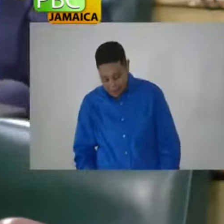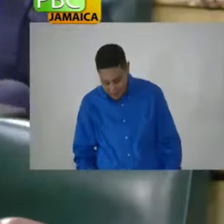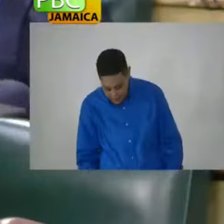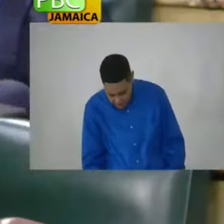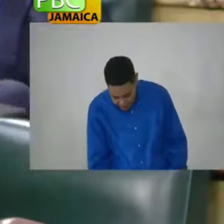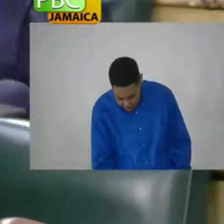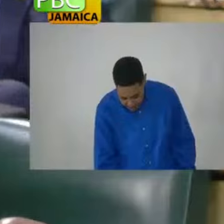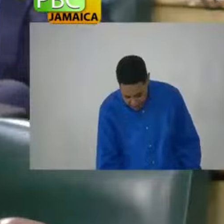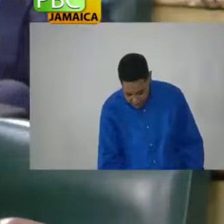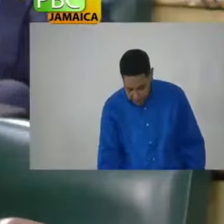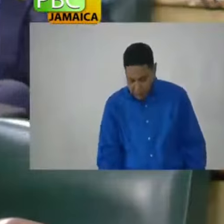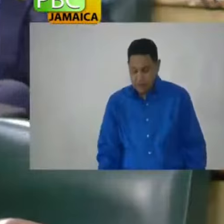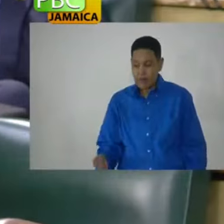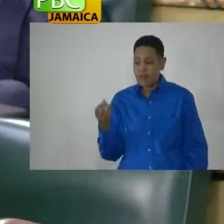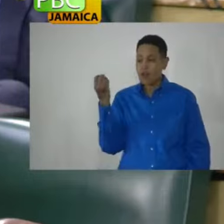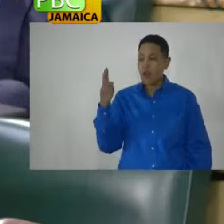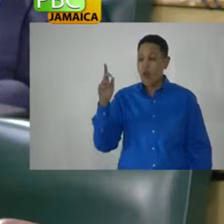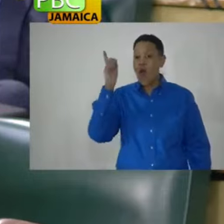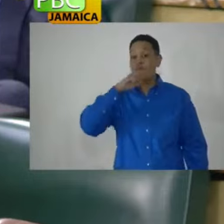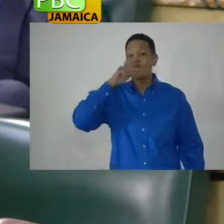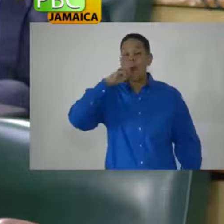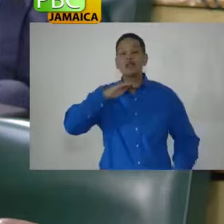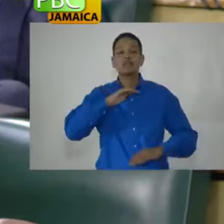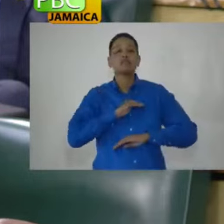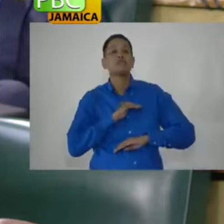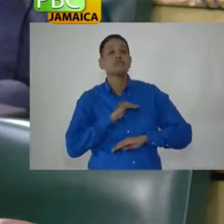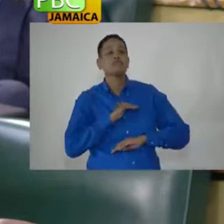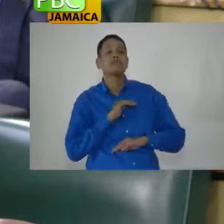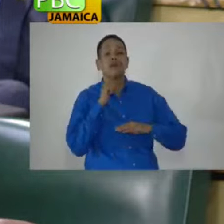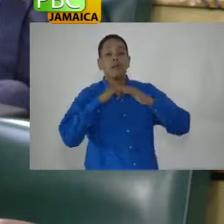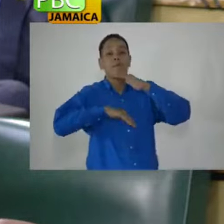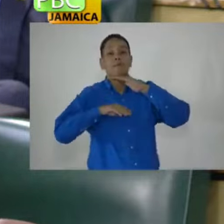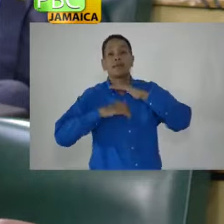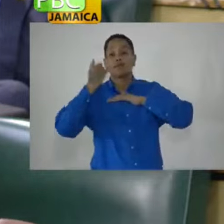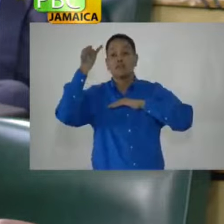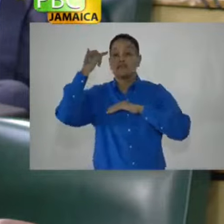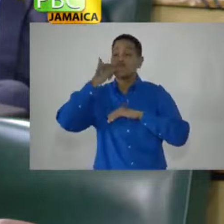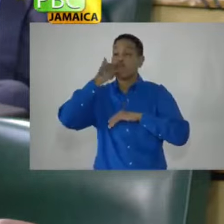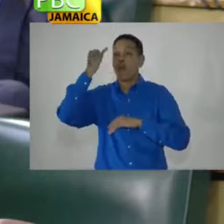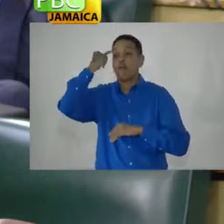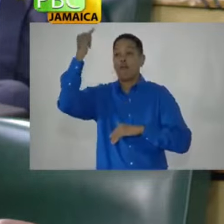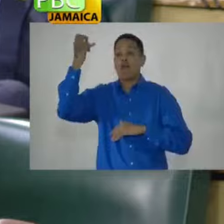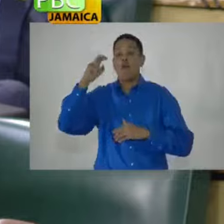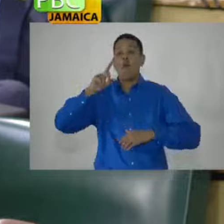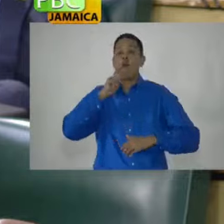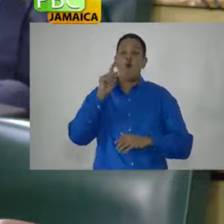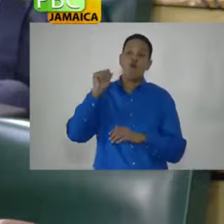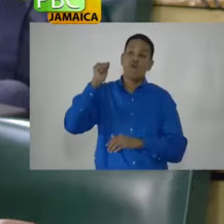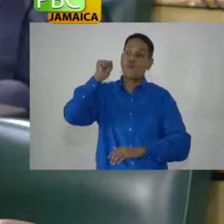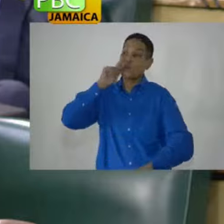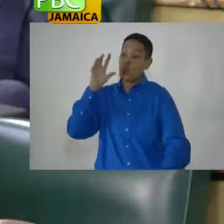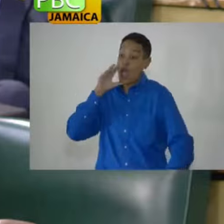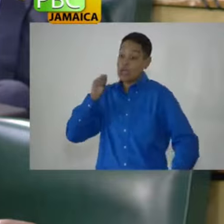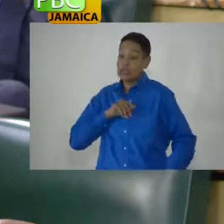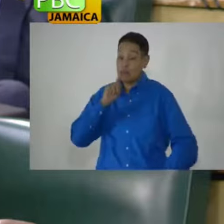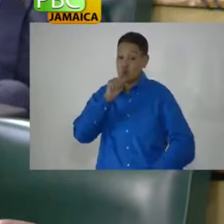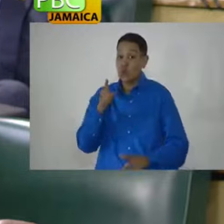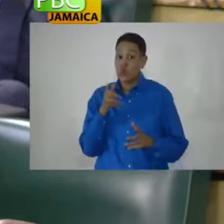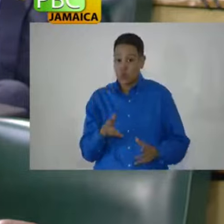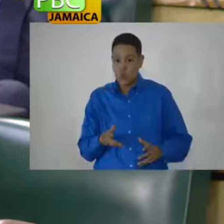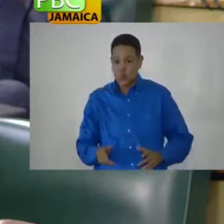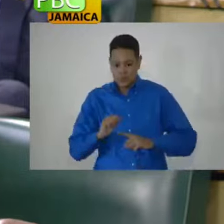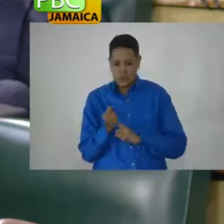Or false contentment based on misconception or a refusal to accept the truth of